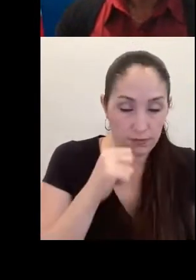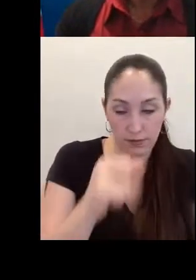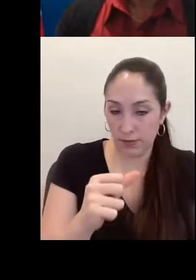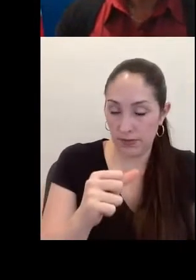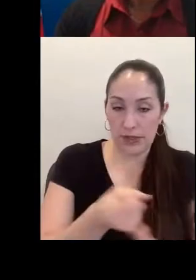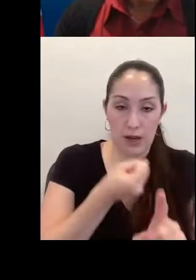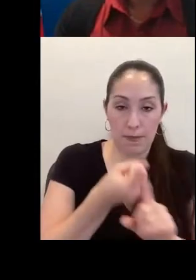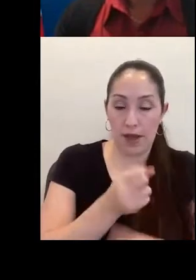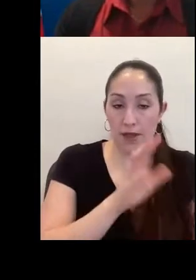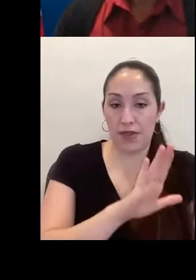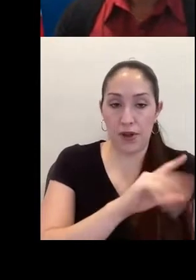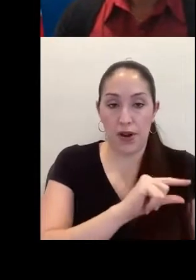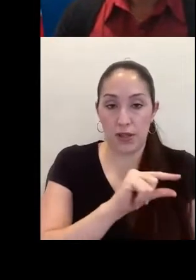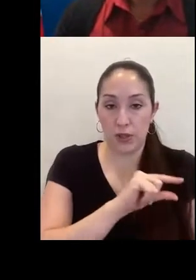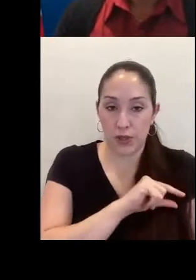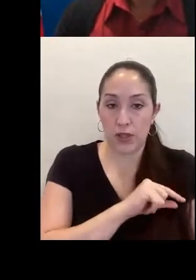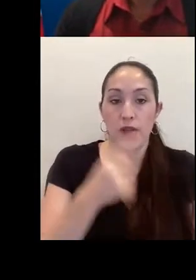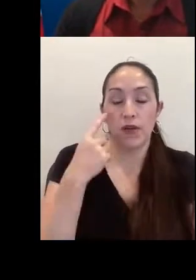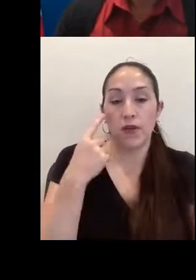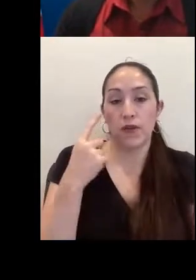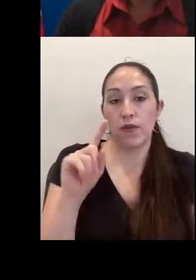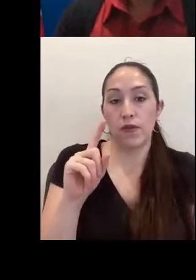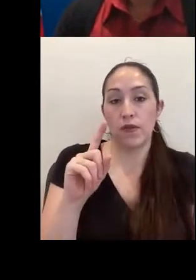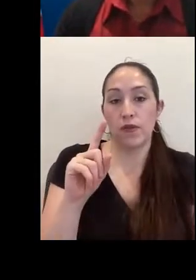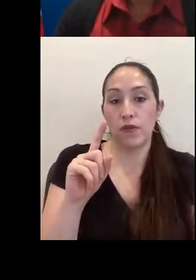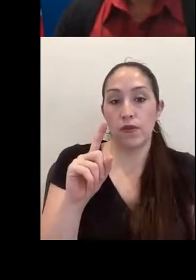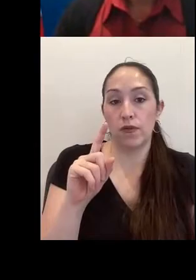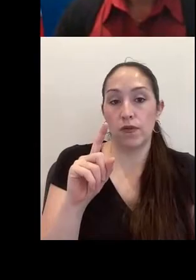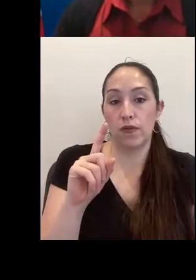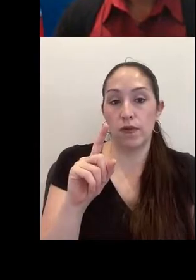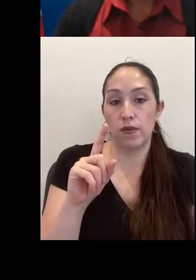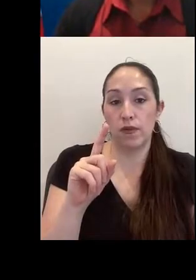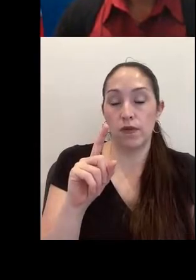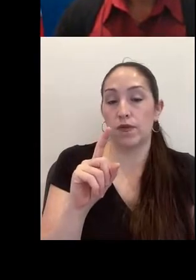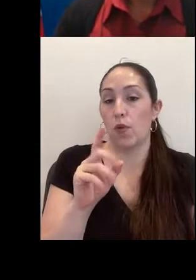eligibility certification for eligible individuals.